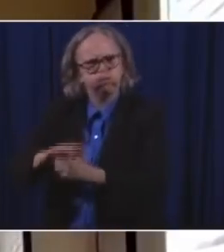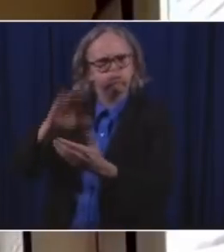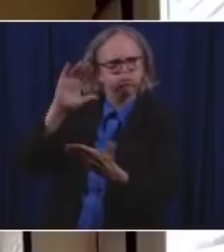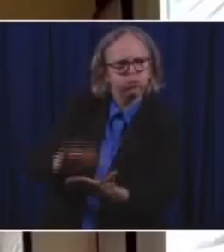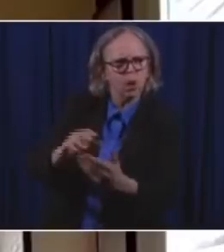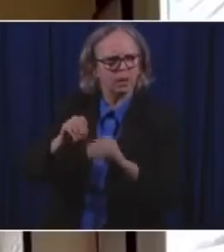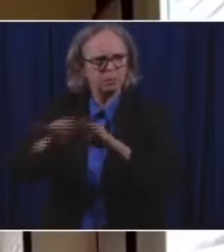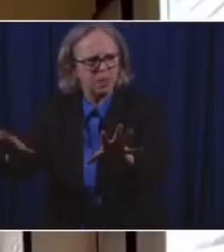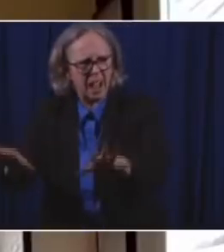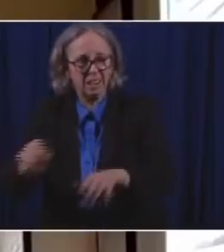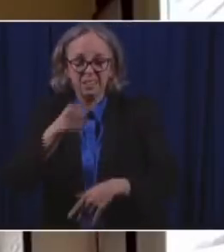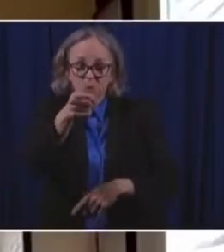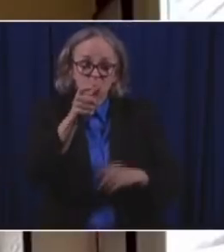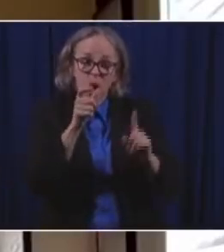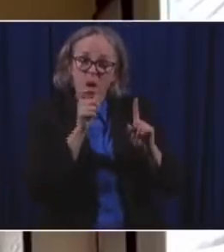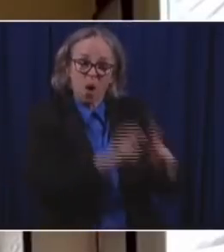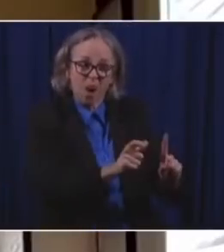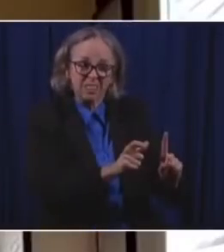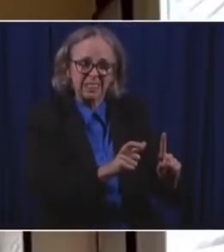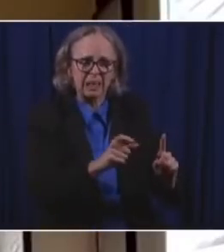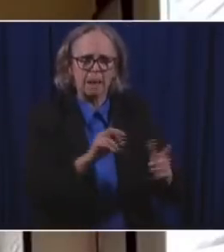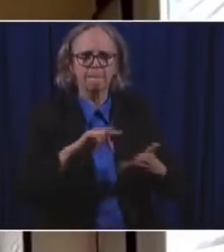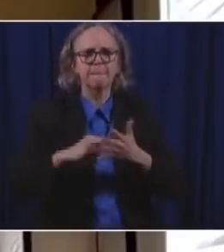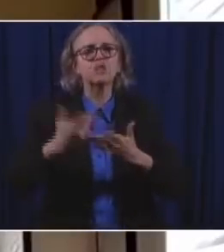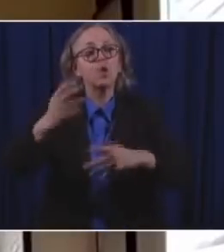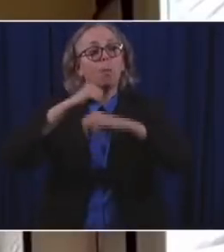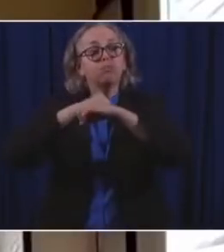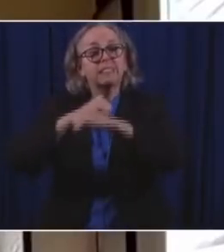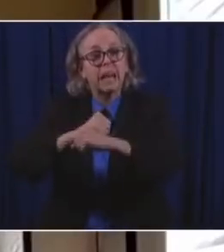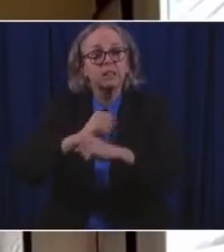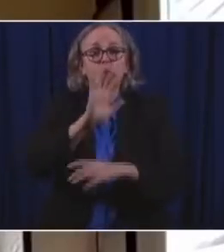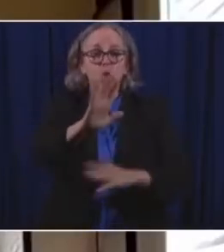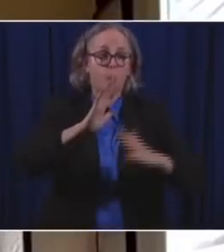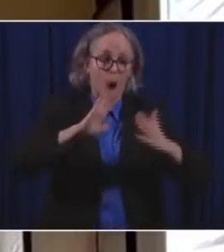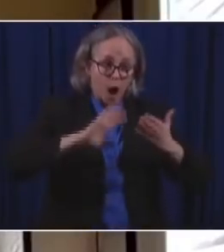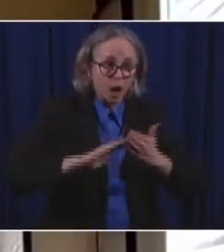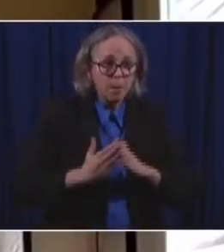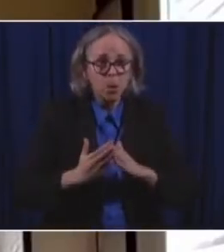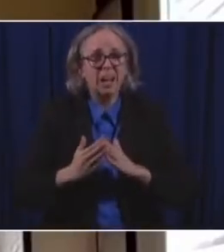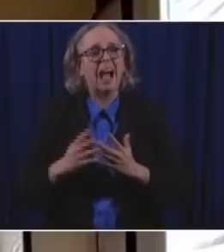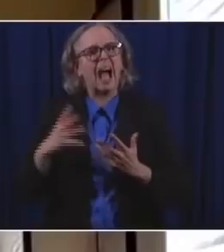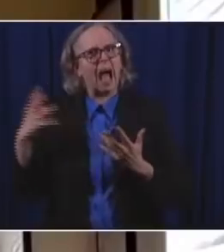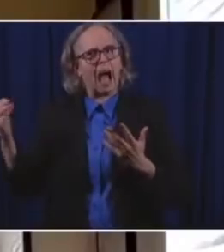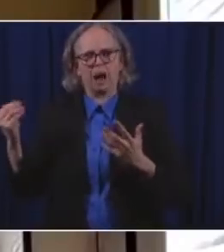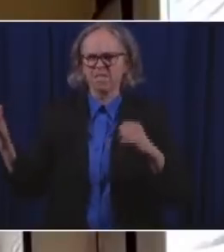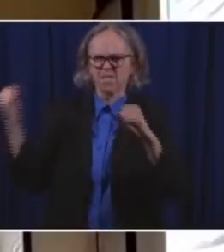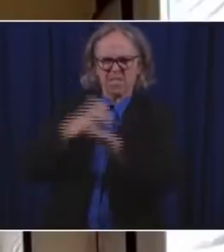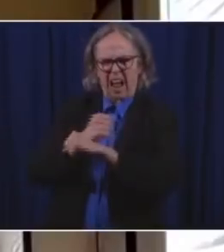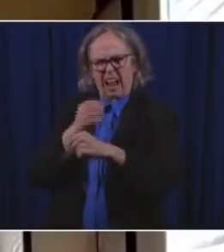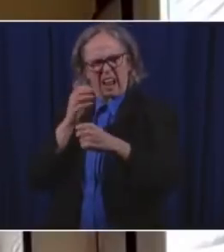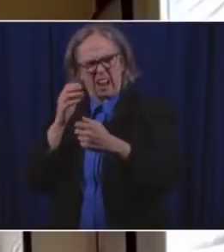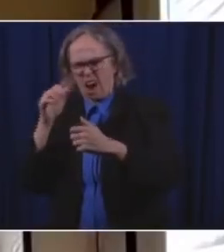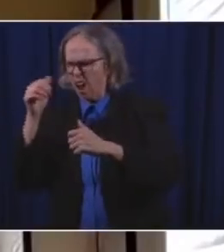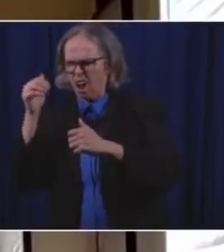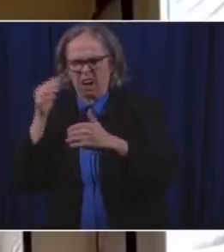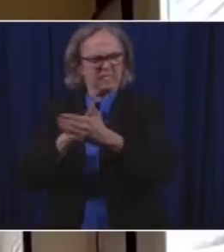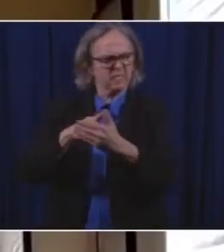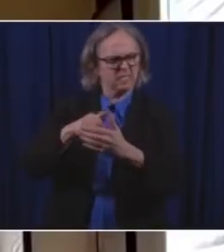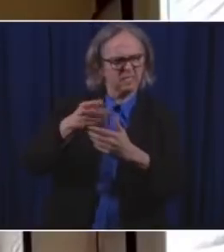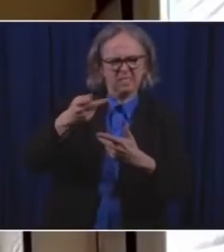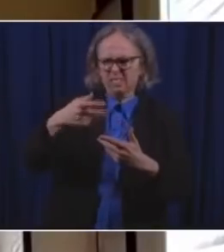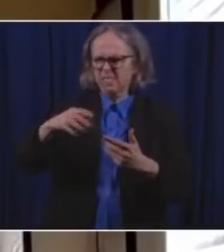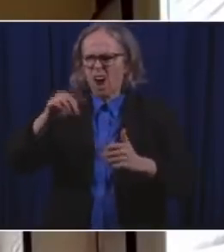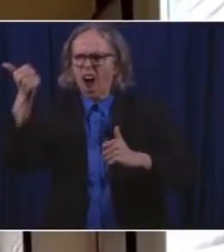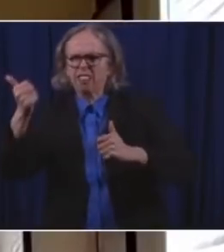are protecting your community and fighting alongside all Ohioans to reduce the threat of COVID-19